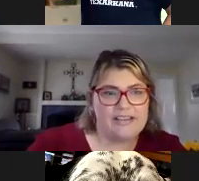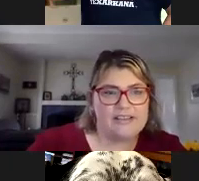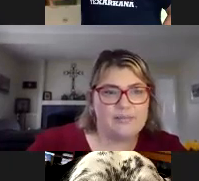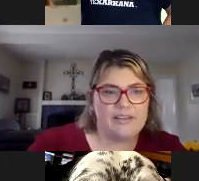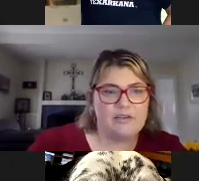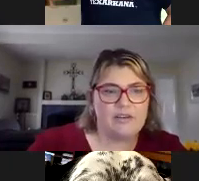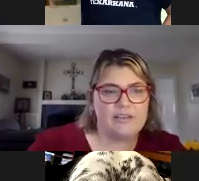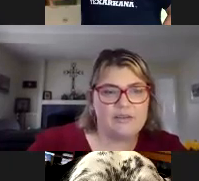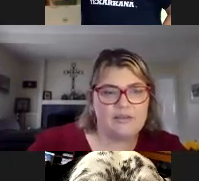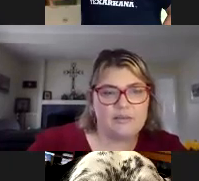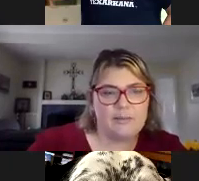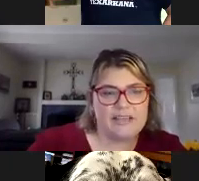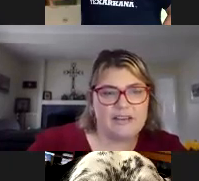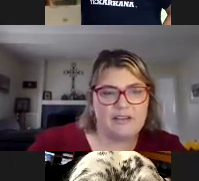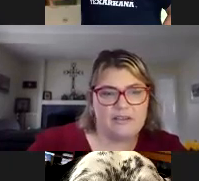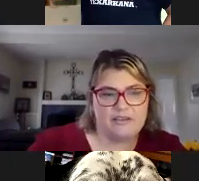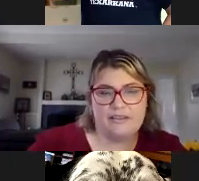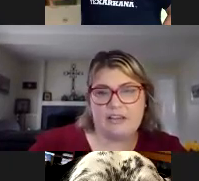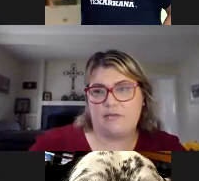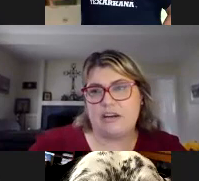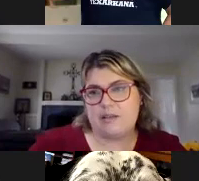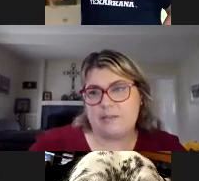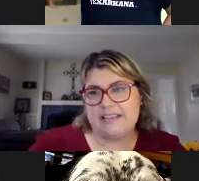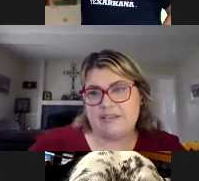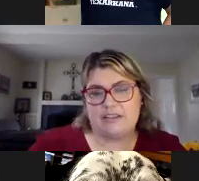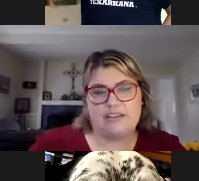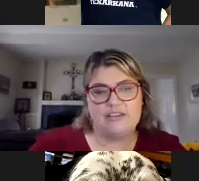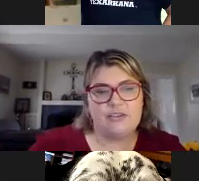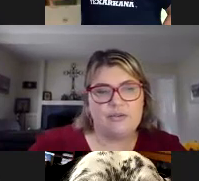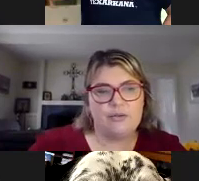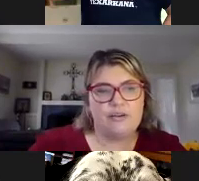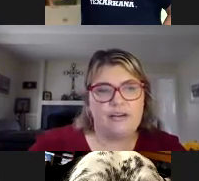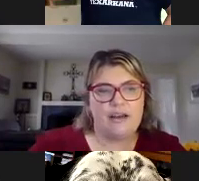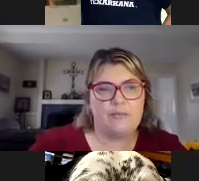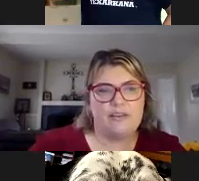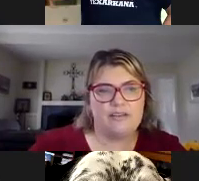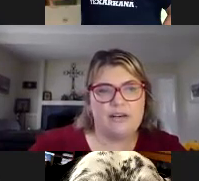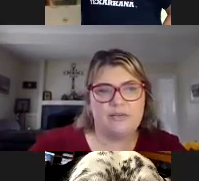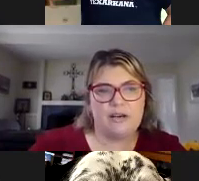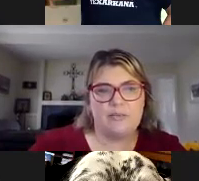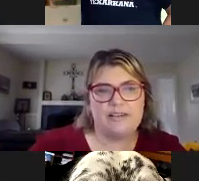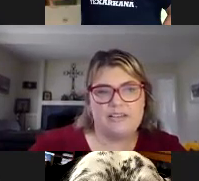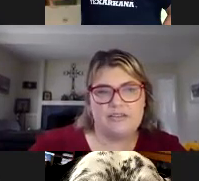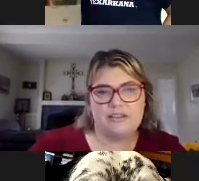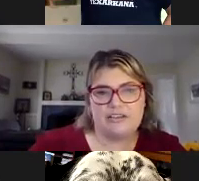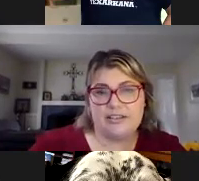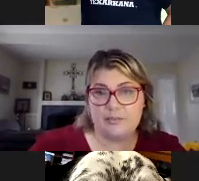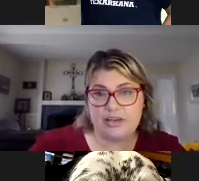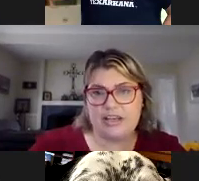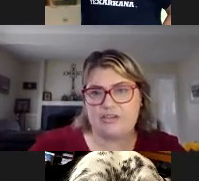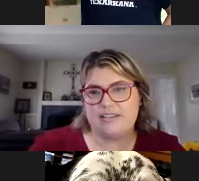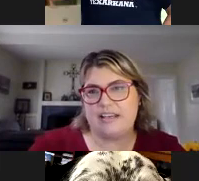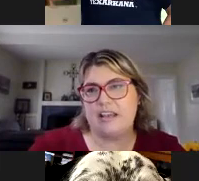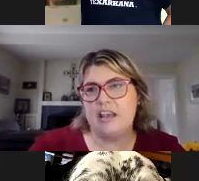these things, but then you can also, there's a website, there's a link over here specifically to the 2020 presidential election. That's